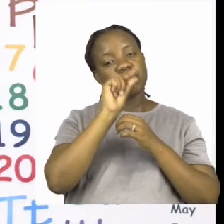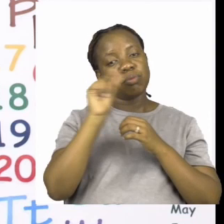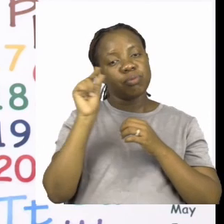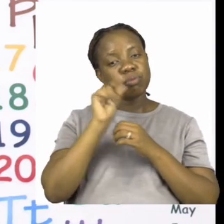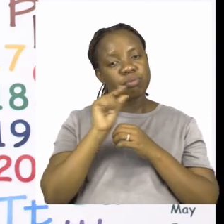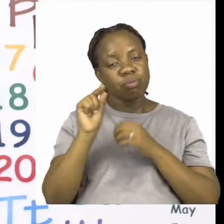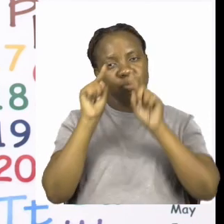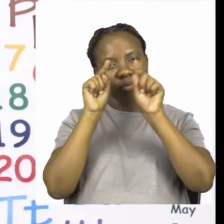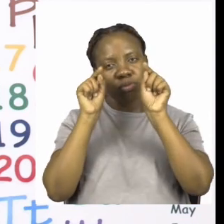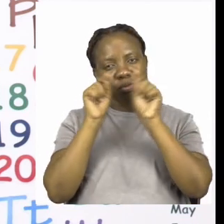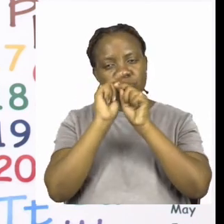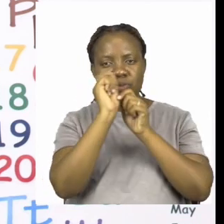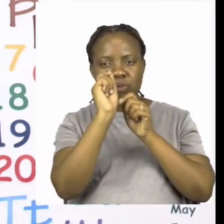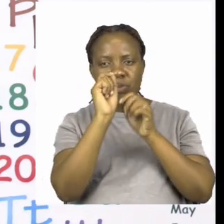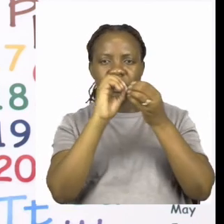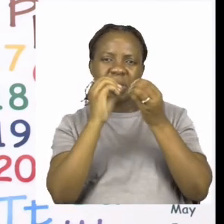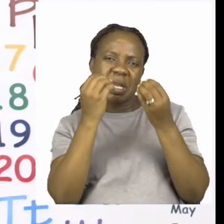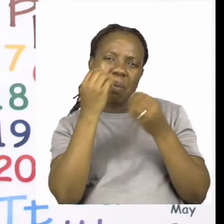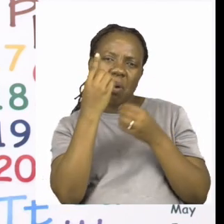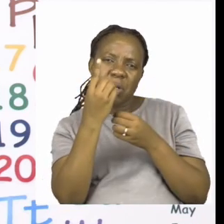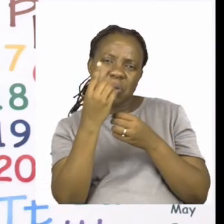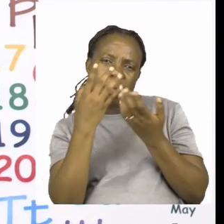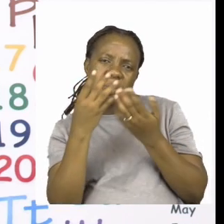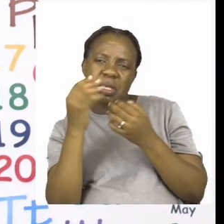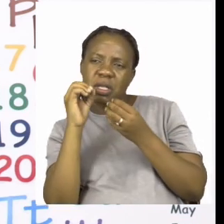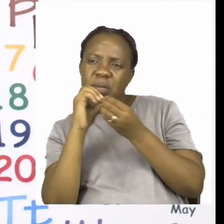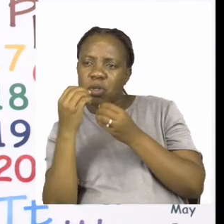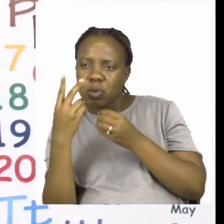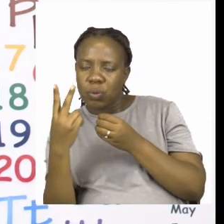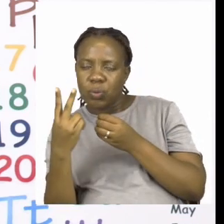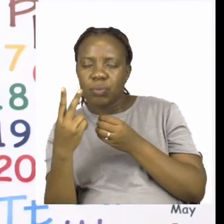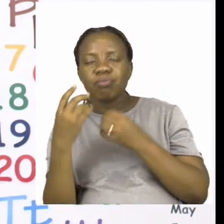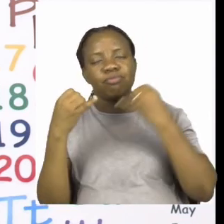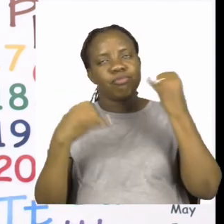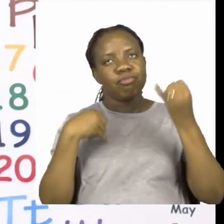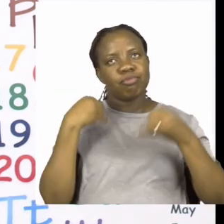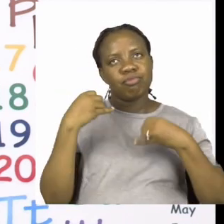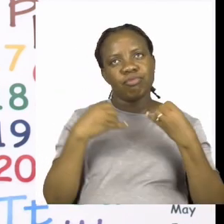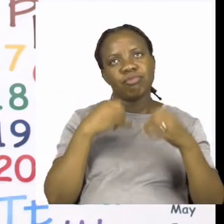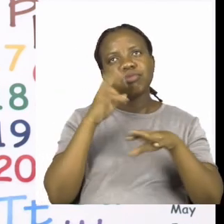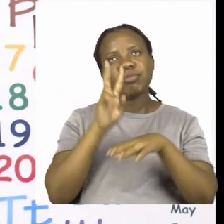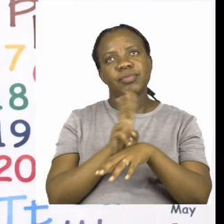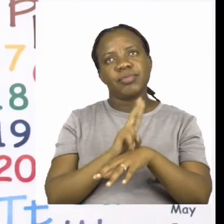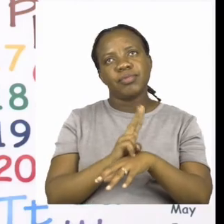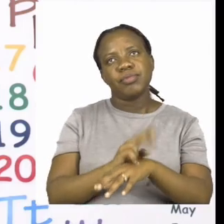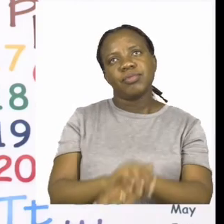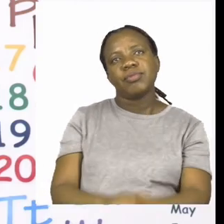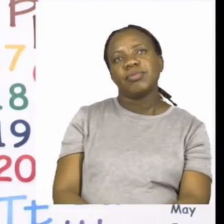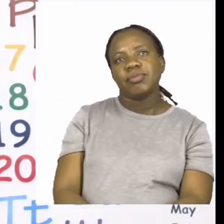Okay, have fun everyone. I will see you shortly after this break.